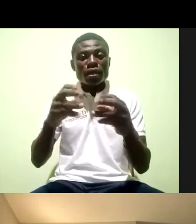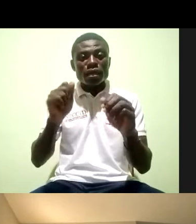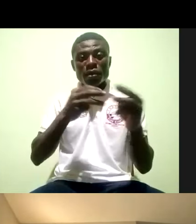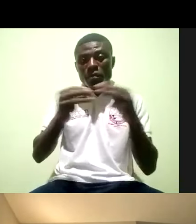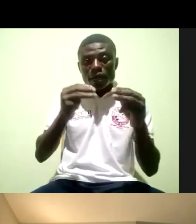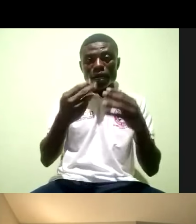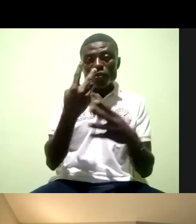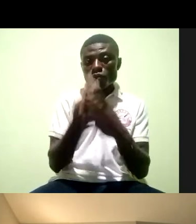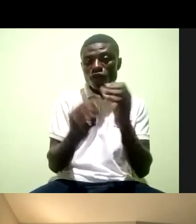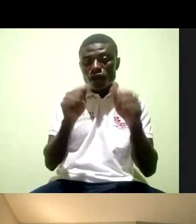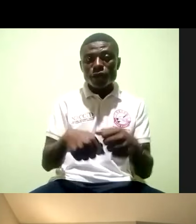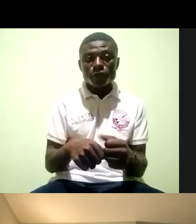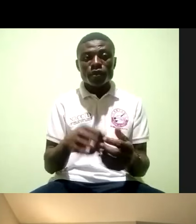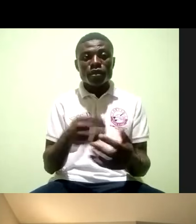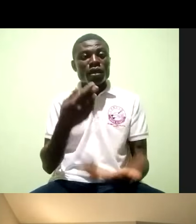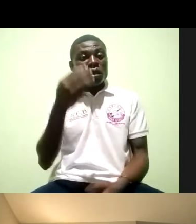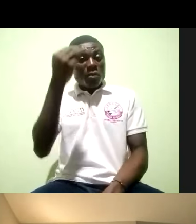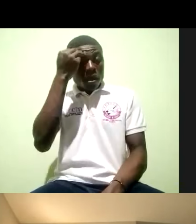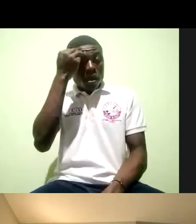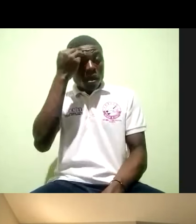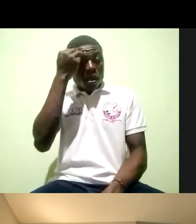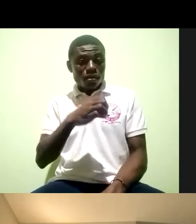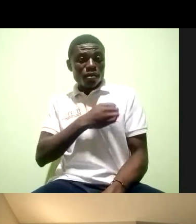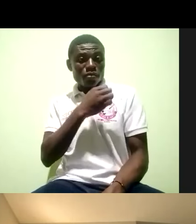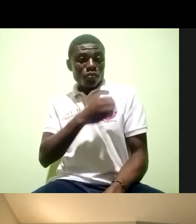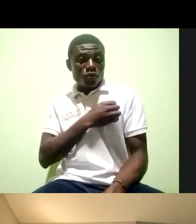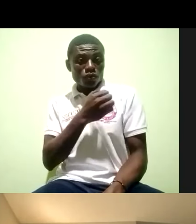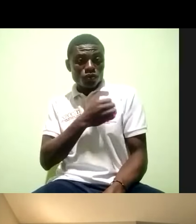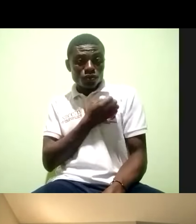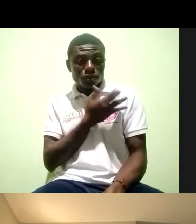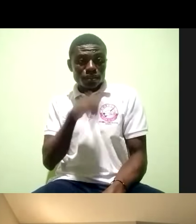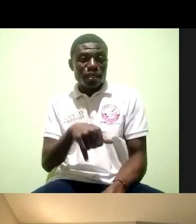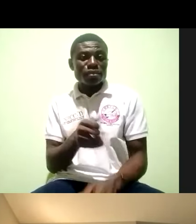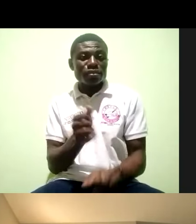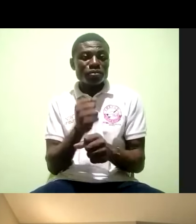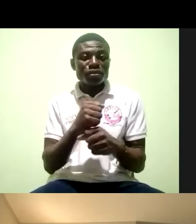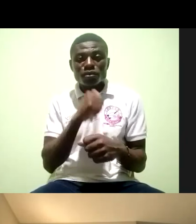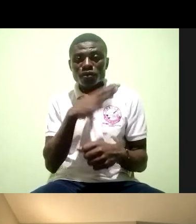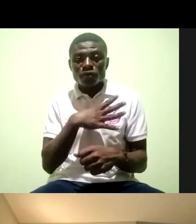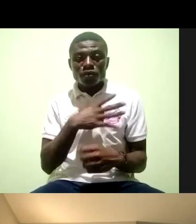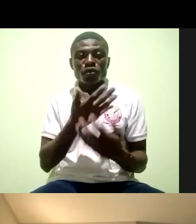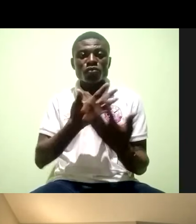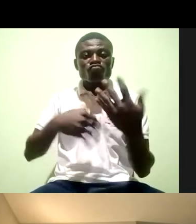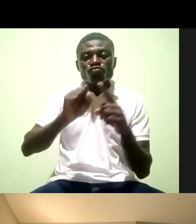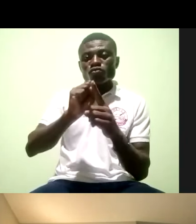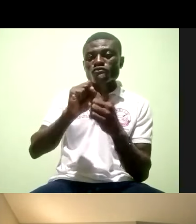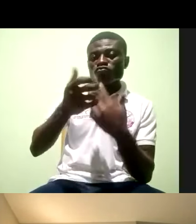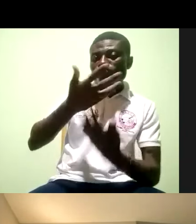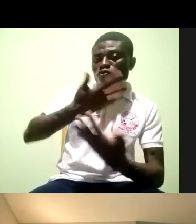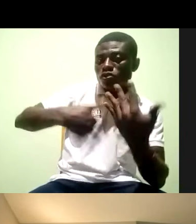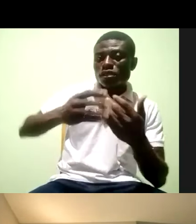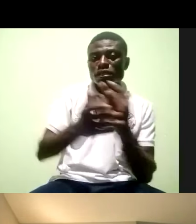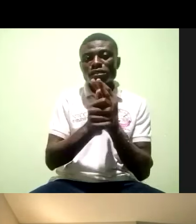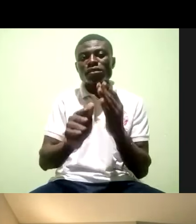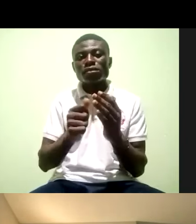Sensory processing issues, emotional dysregulations or meltdowns, and trouble with social skills are common in